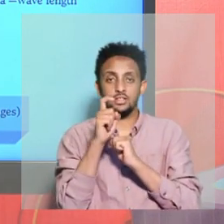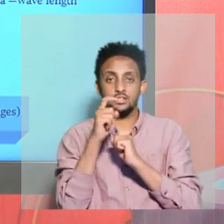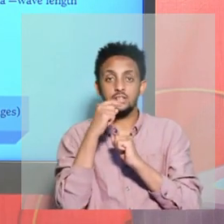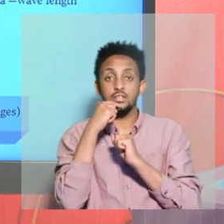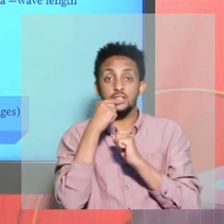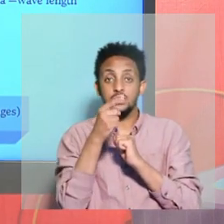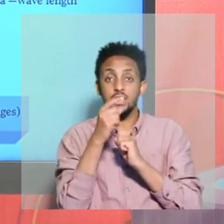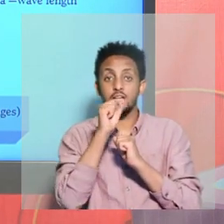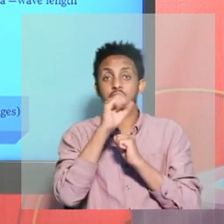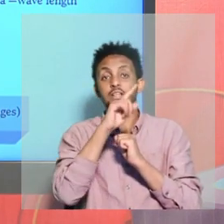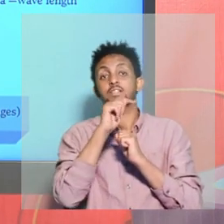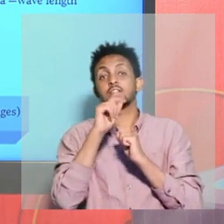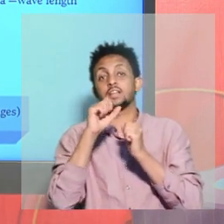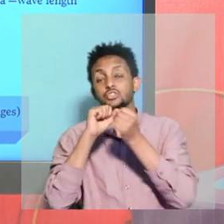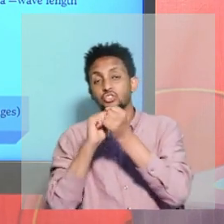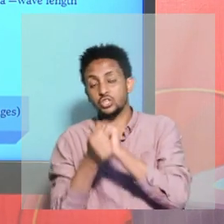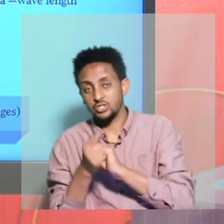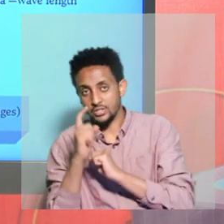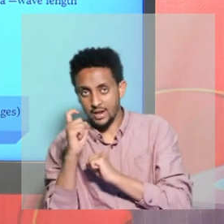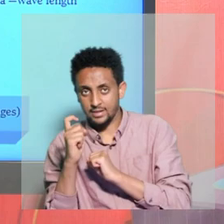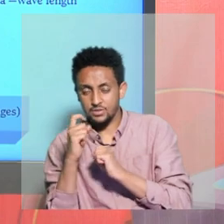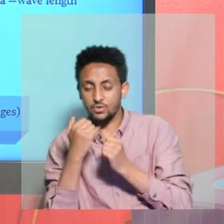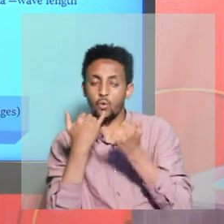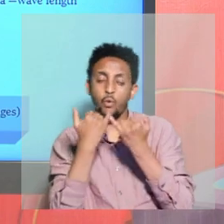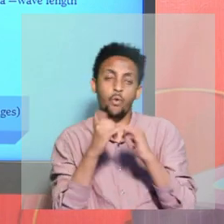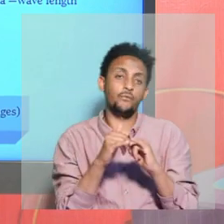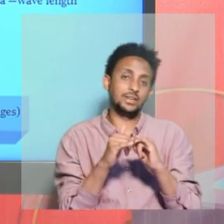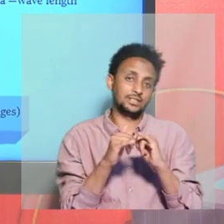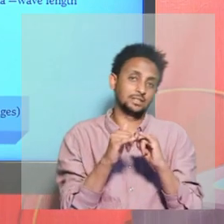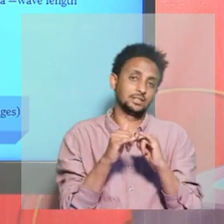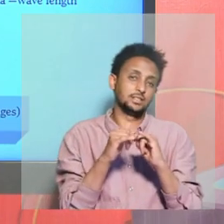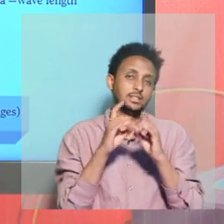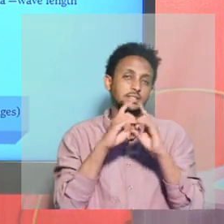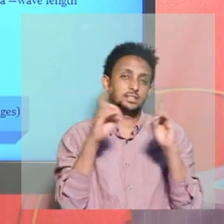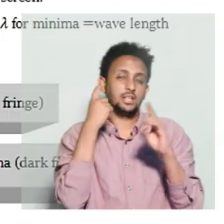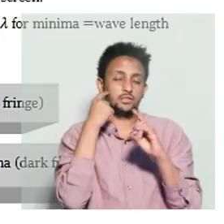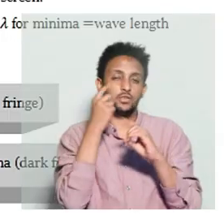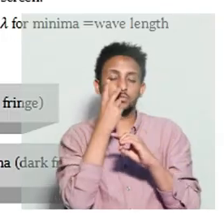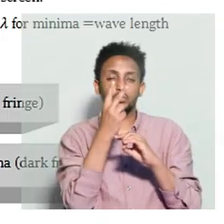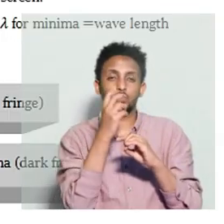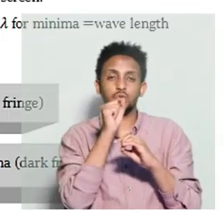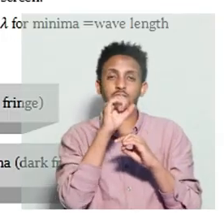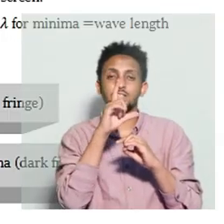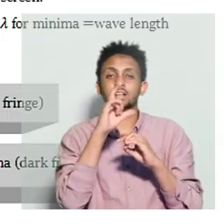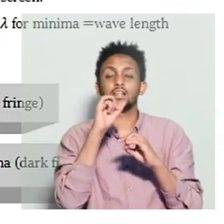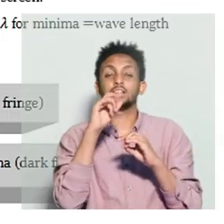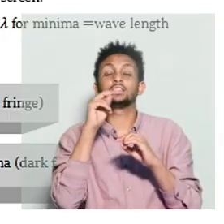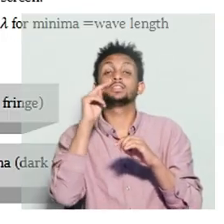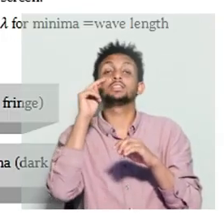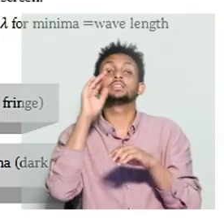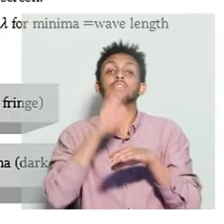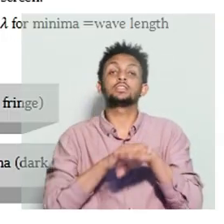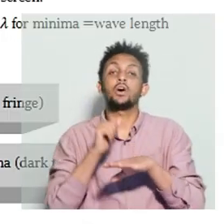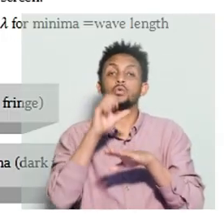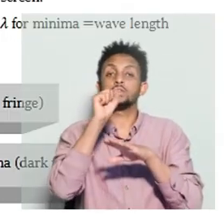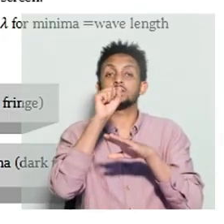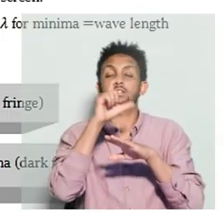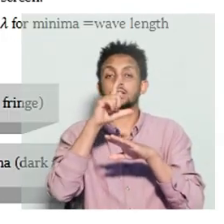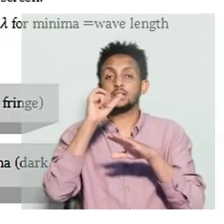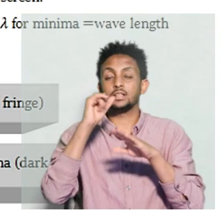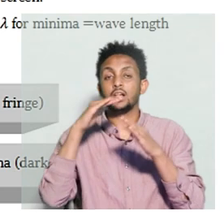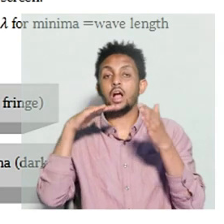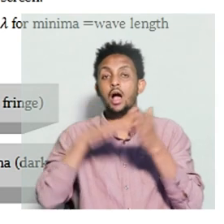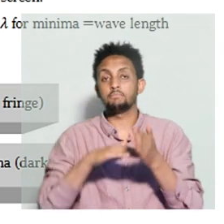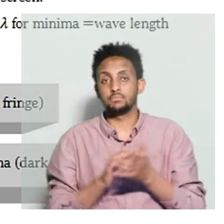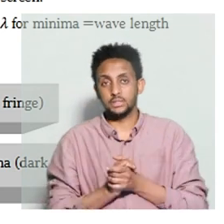possible to say that sine theta is change in x over the distance between the two slits is known to be a slit gap. We